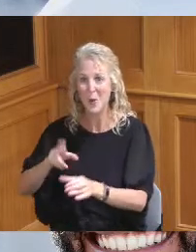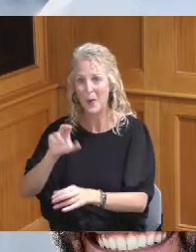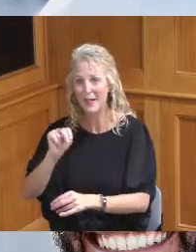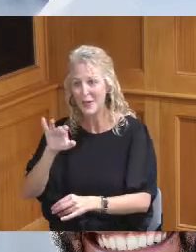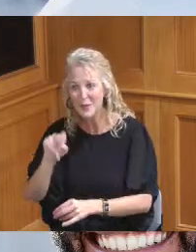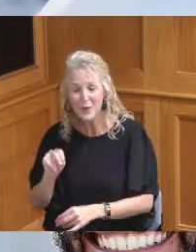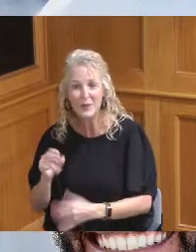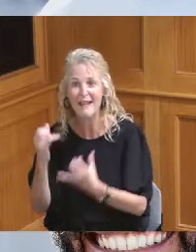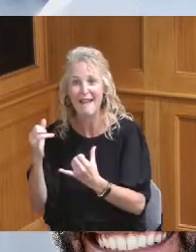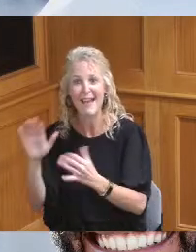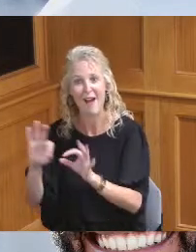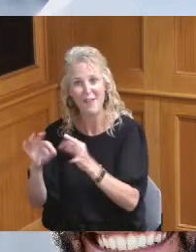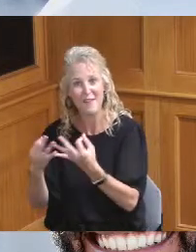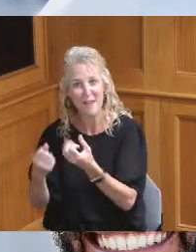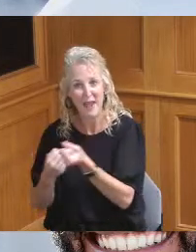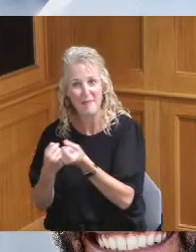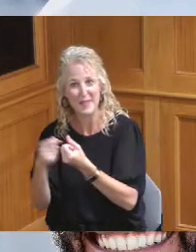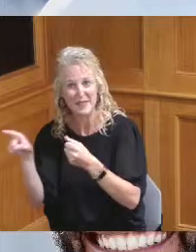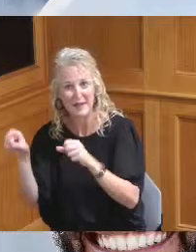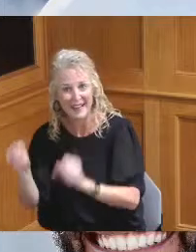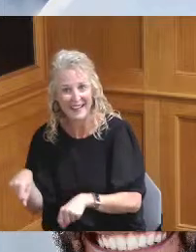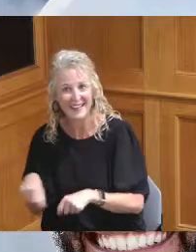their family.